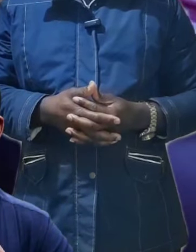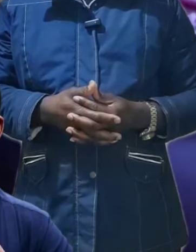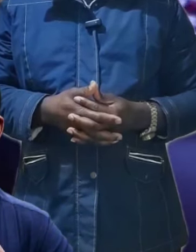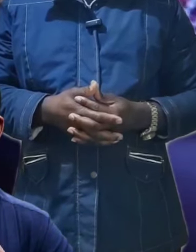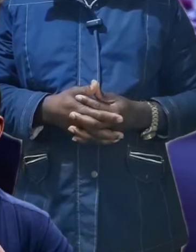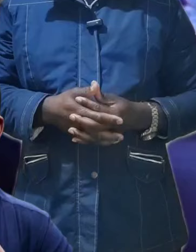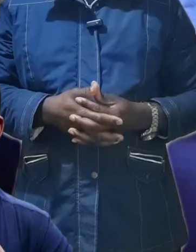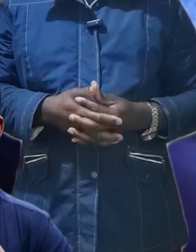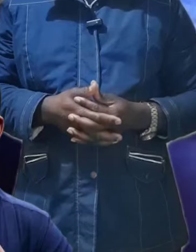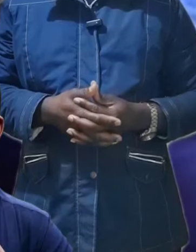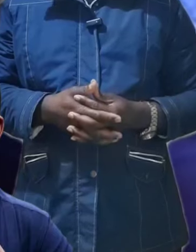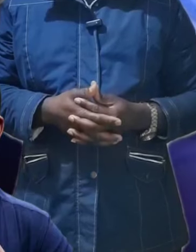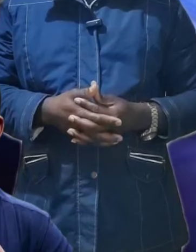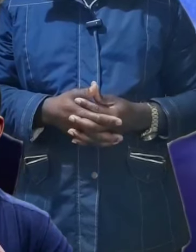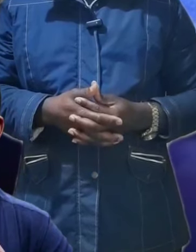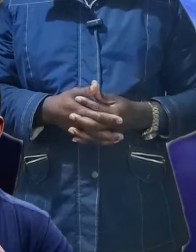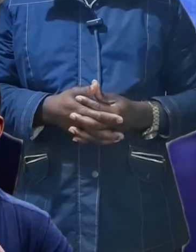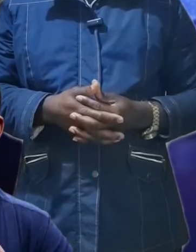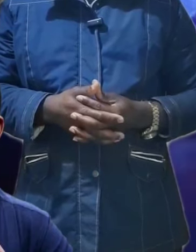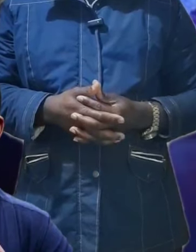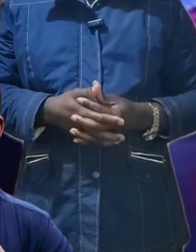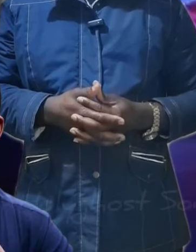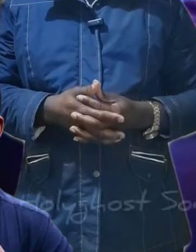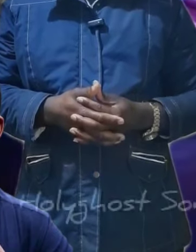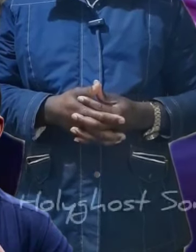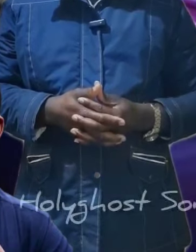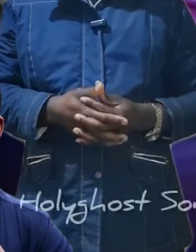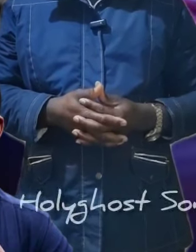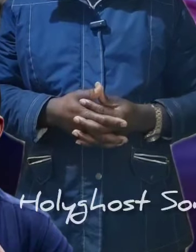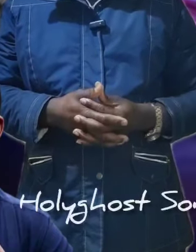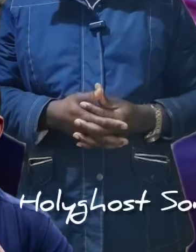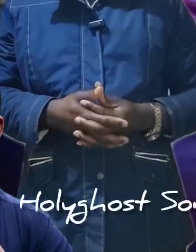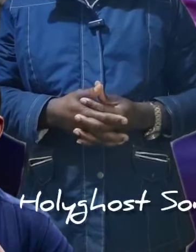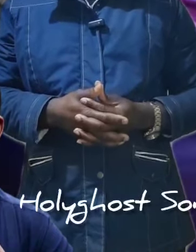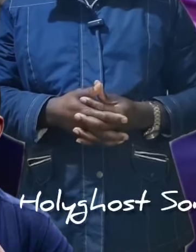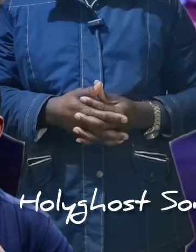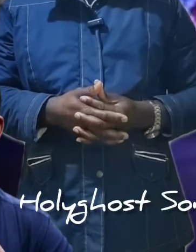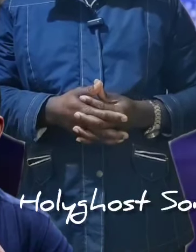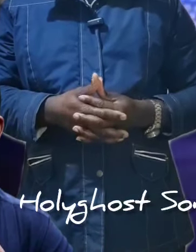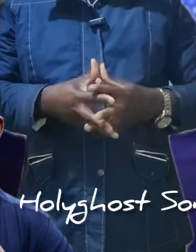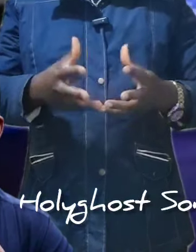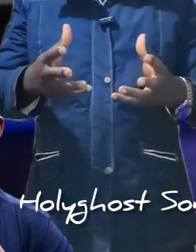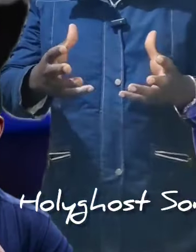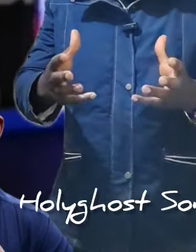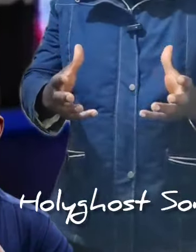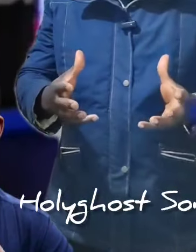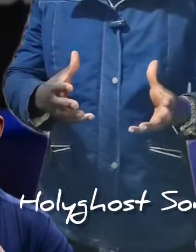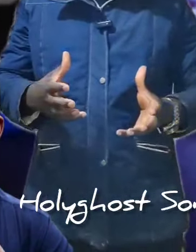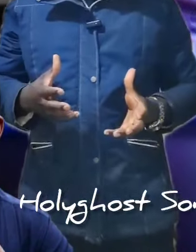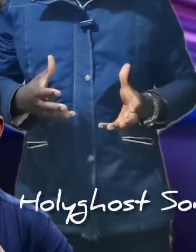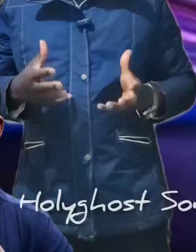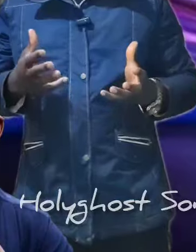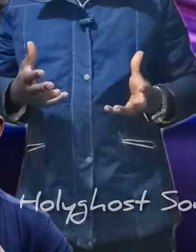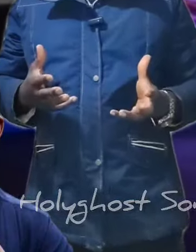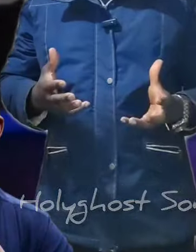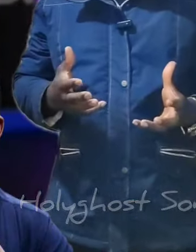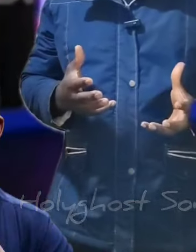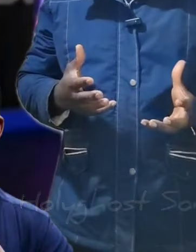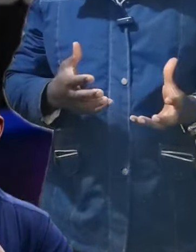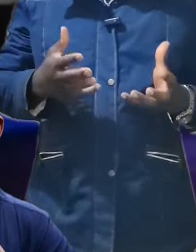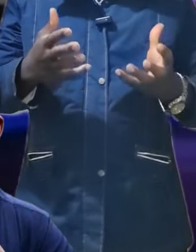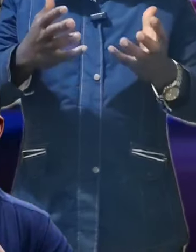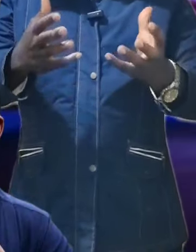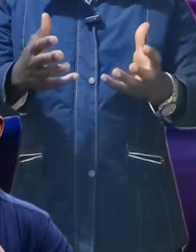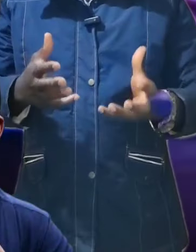Was in the Occupy Nigeria sponsor against the government of the day then. Now, because some